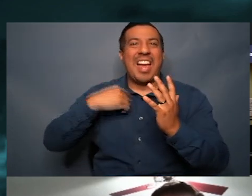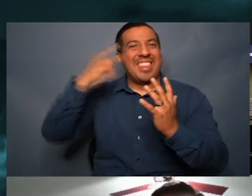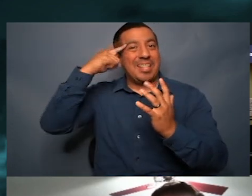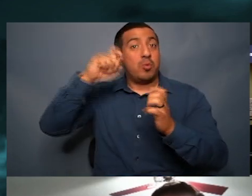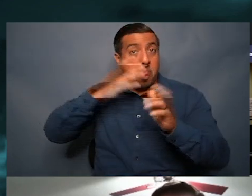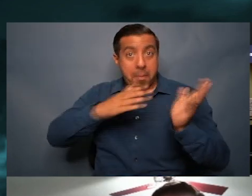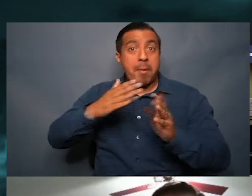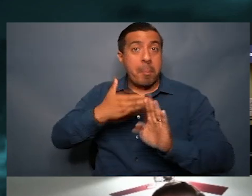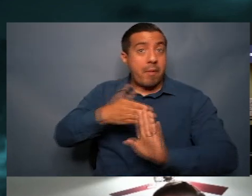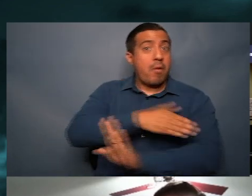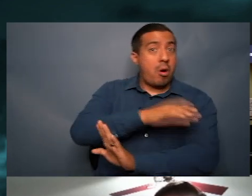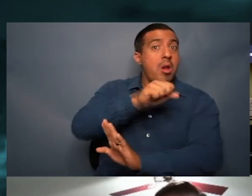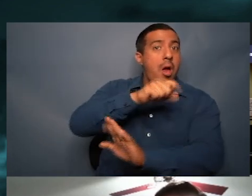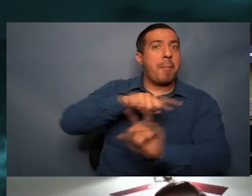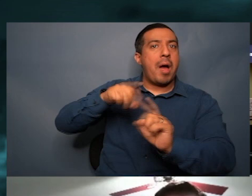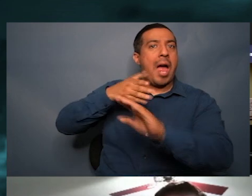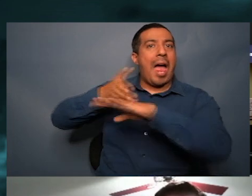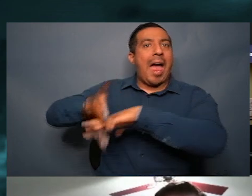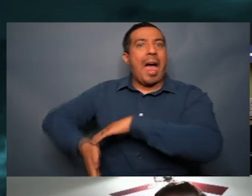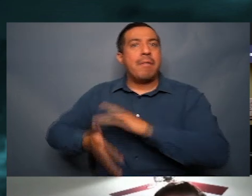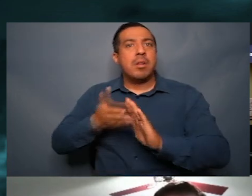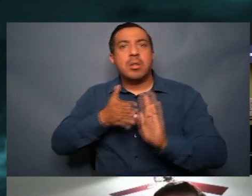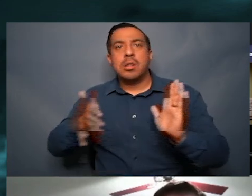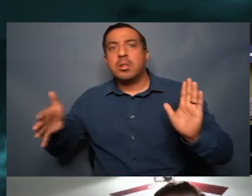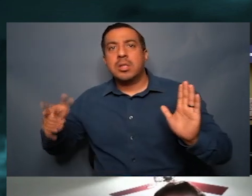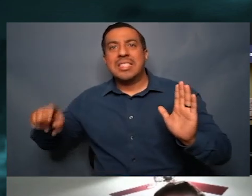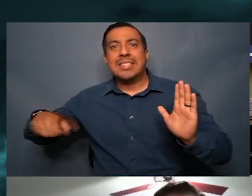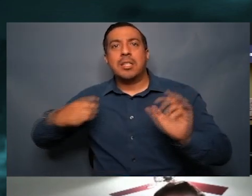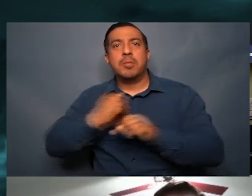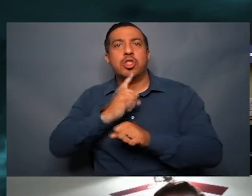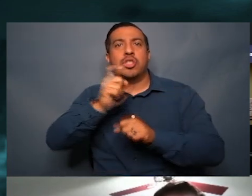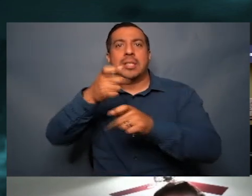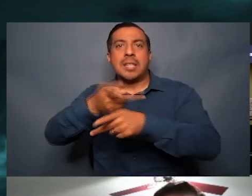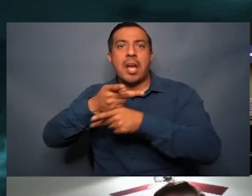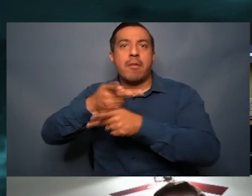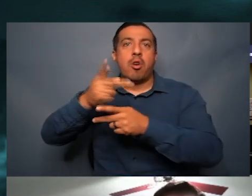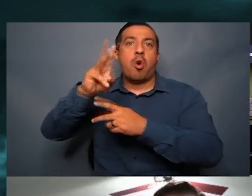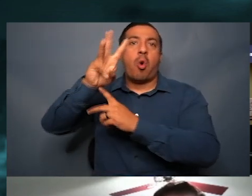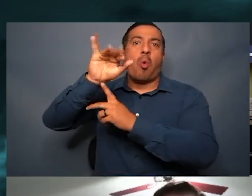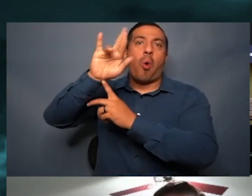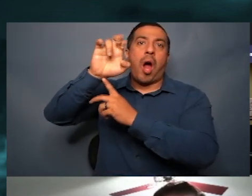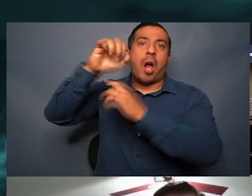a lot to prepare ahead of it, but after it, there's a lot of things to be careful